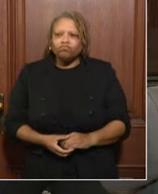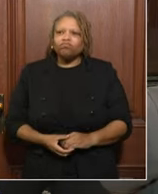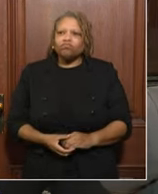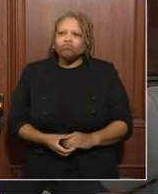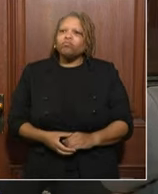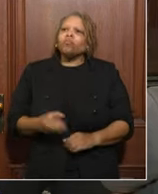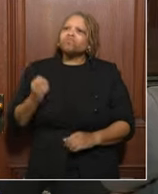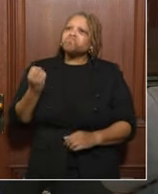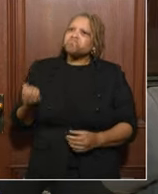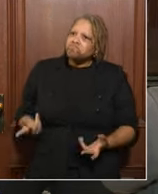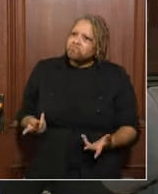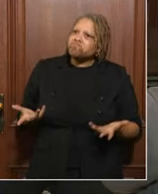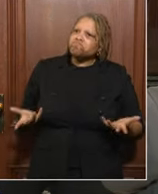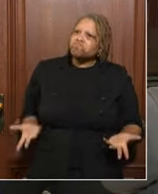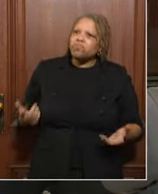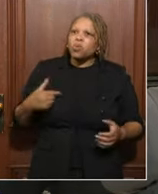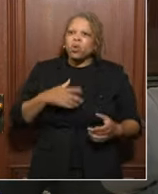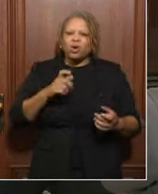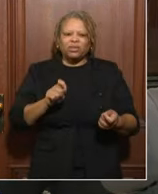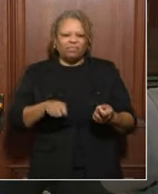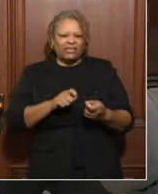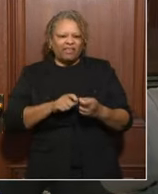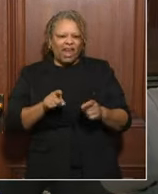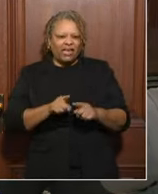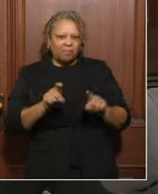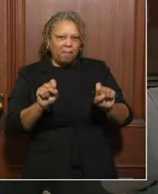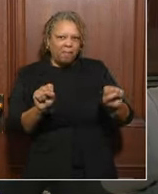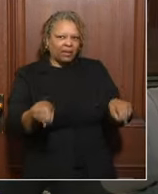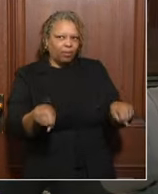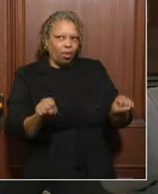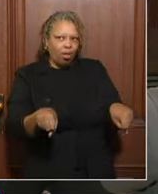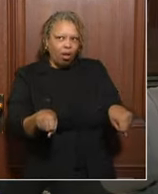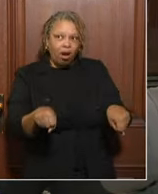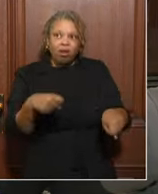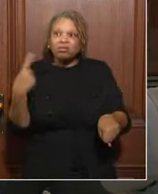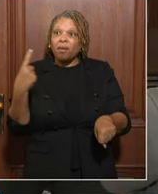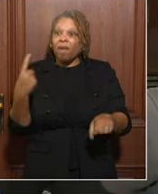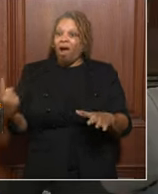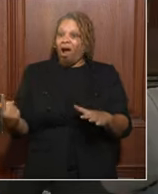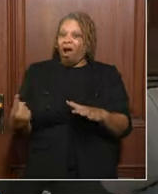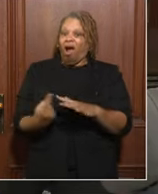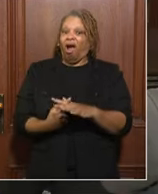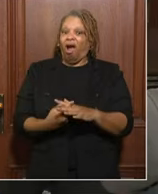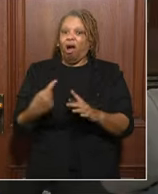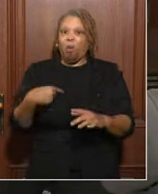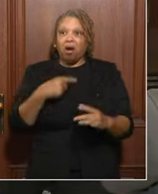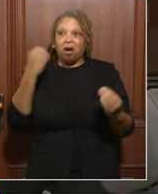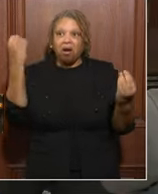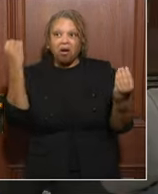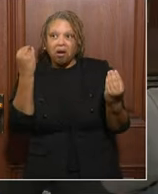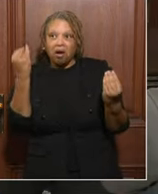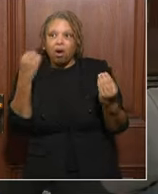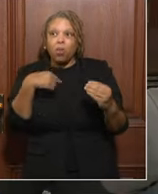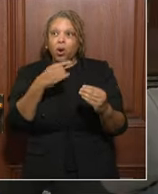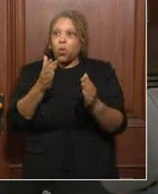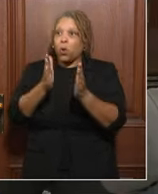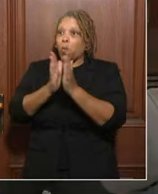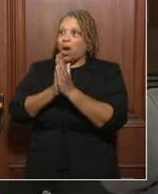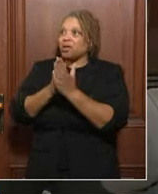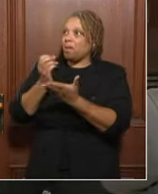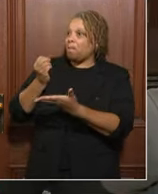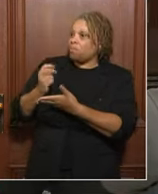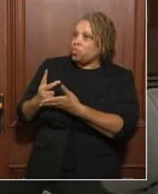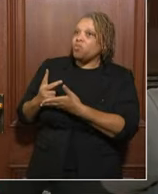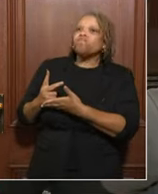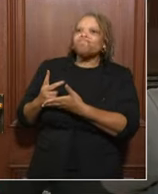to be as specific as possible. The big thing that we consider is making sure we get a yes when we make the request.